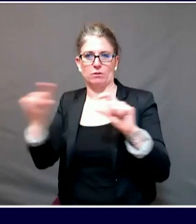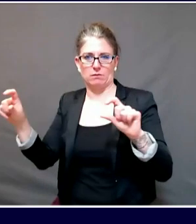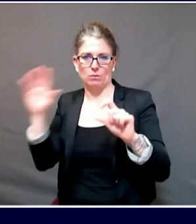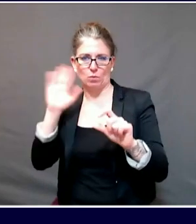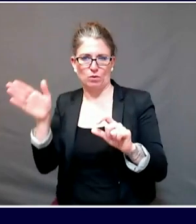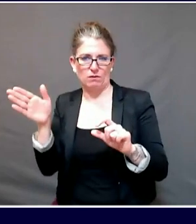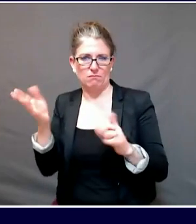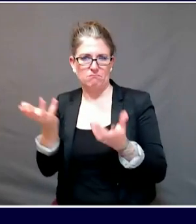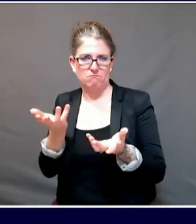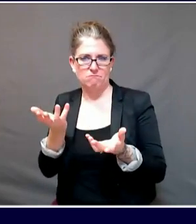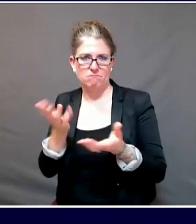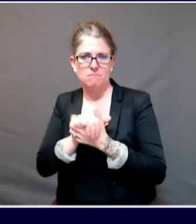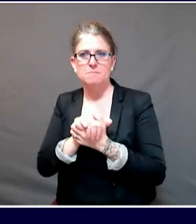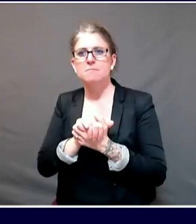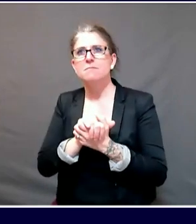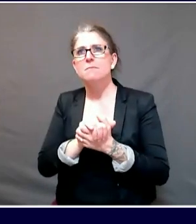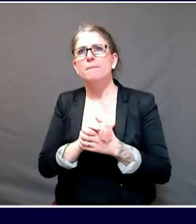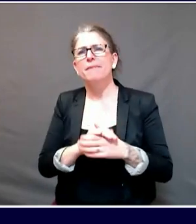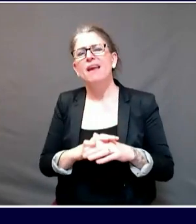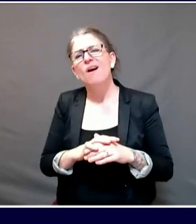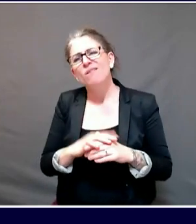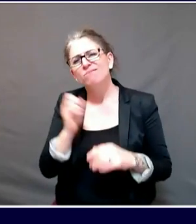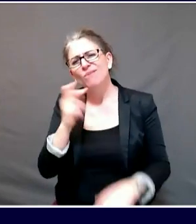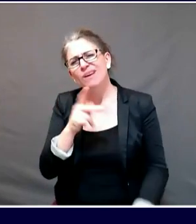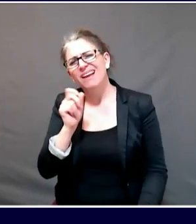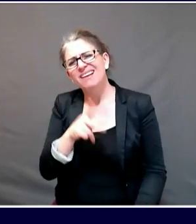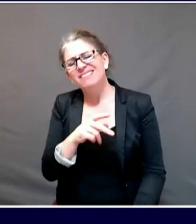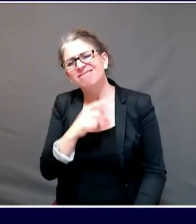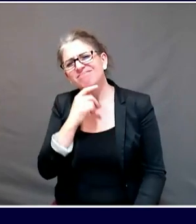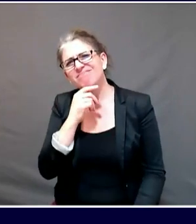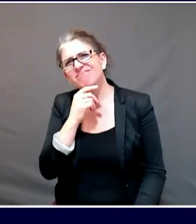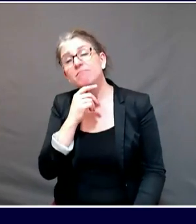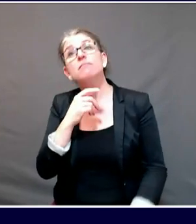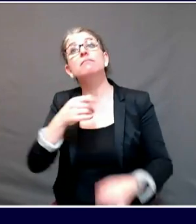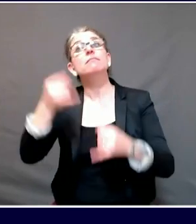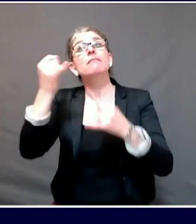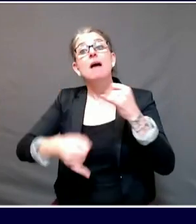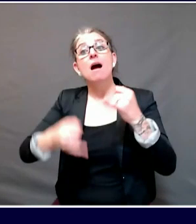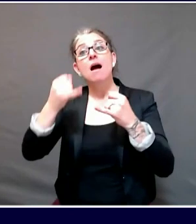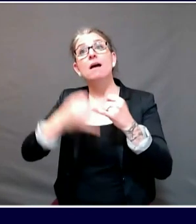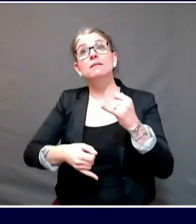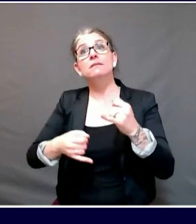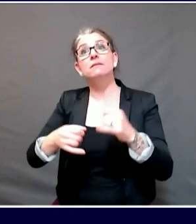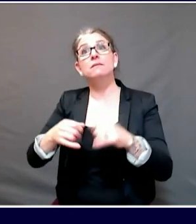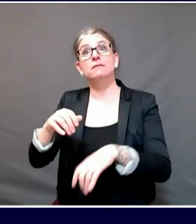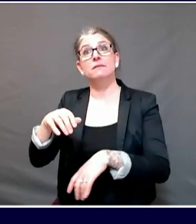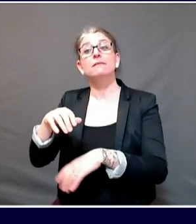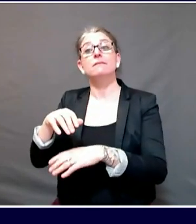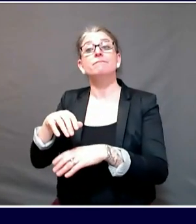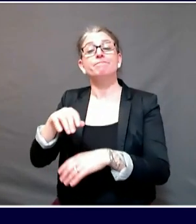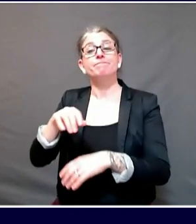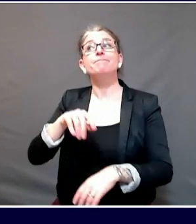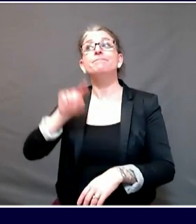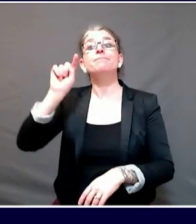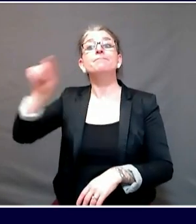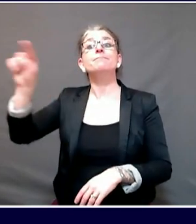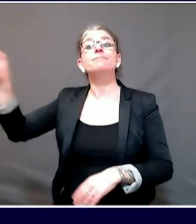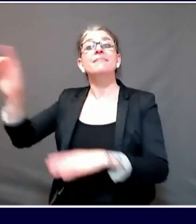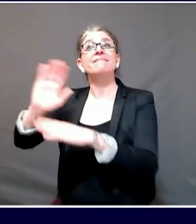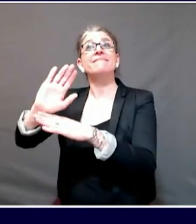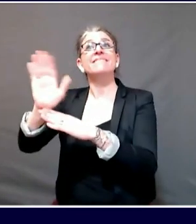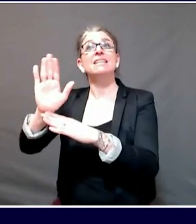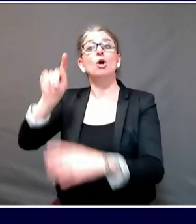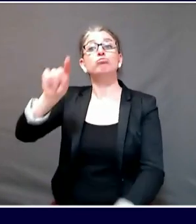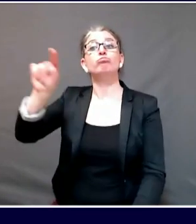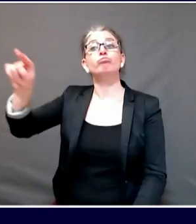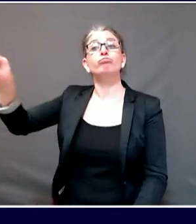in other states of people actually receiving the vaccines today. Do you know why in Maine people aren't actually getting the